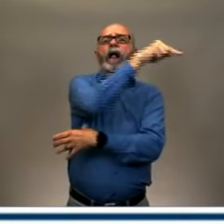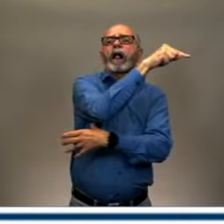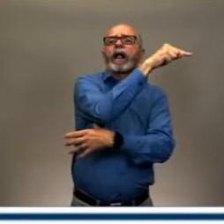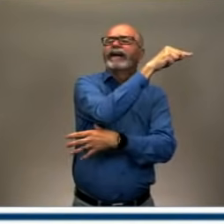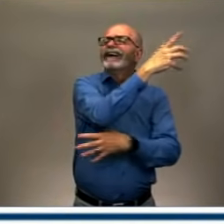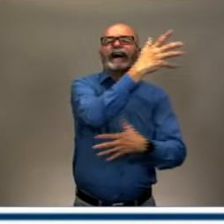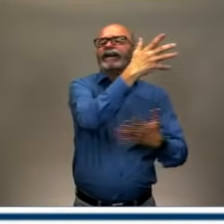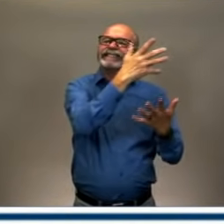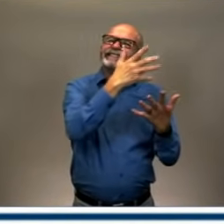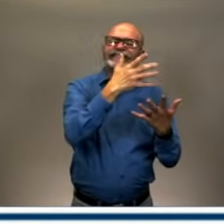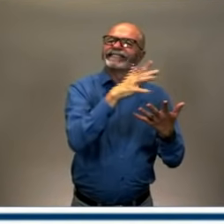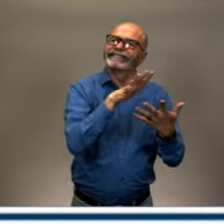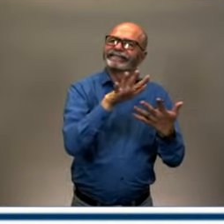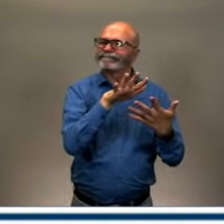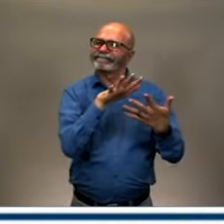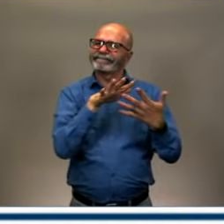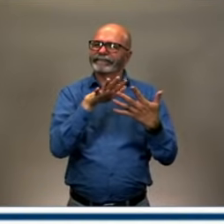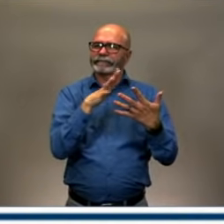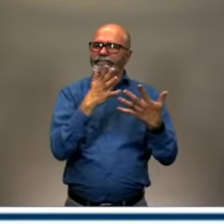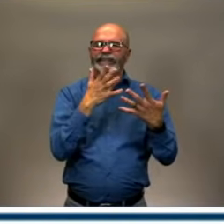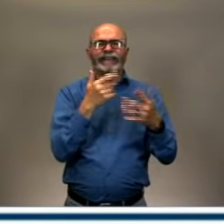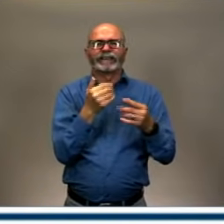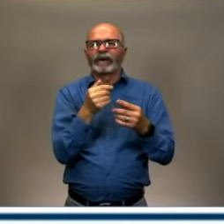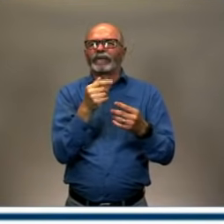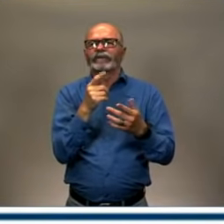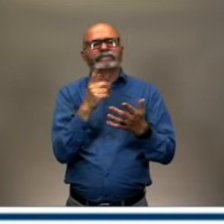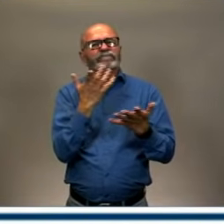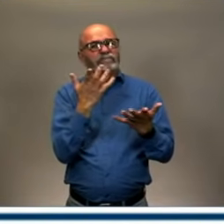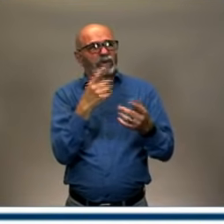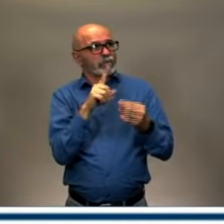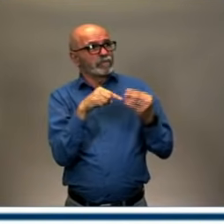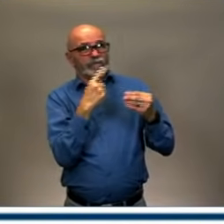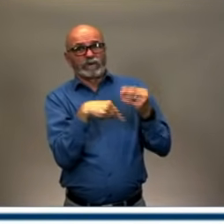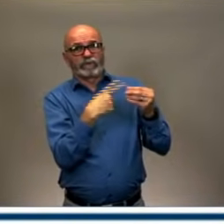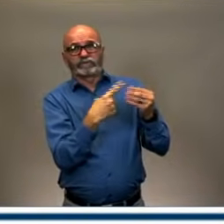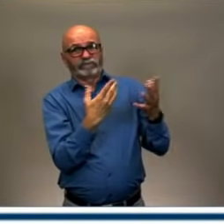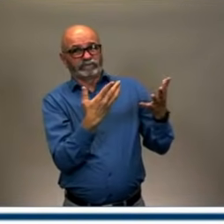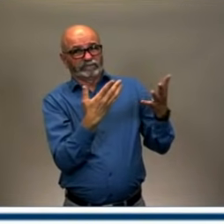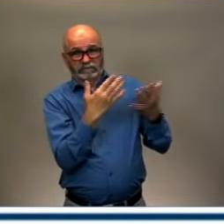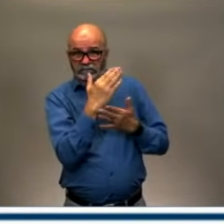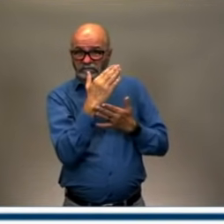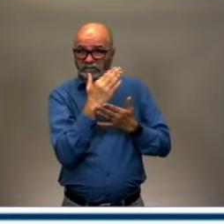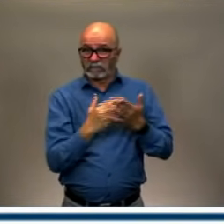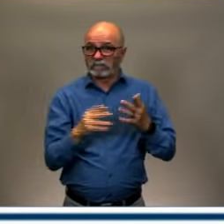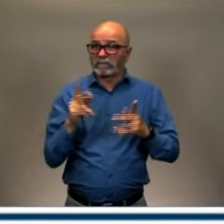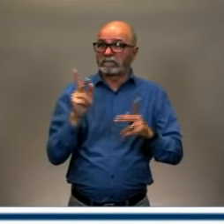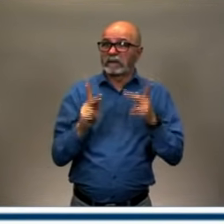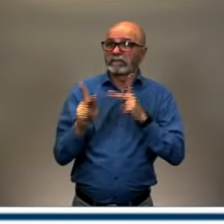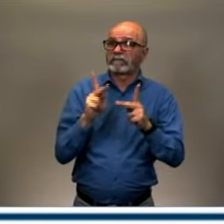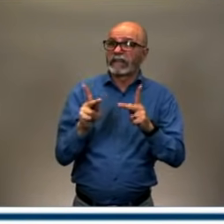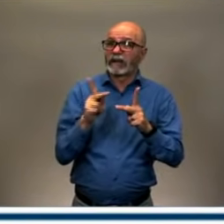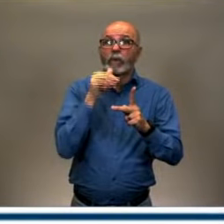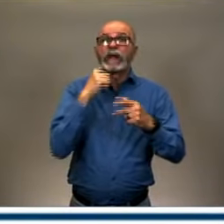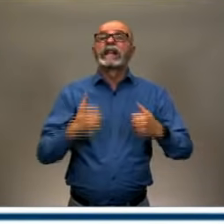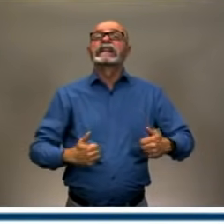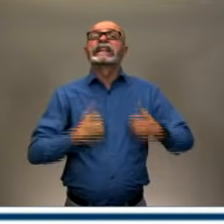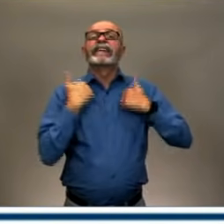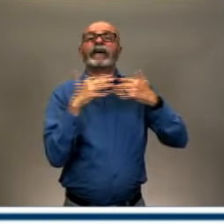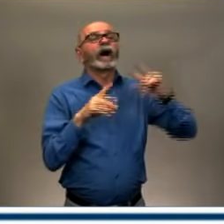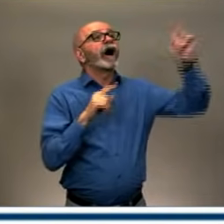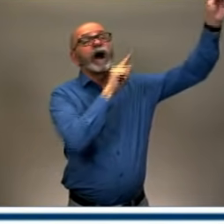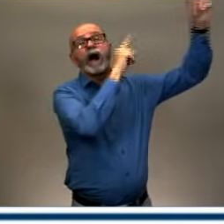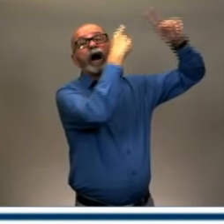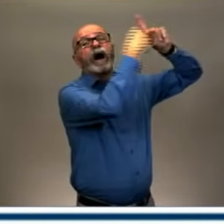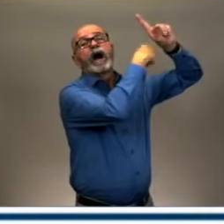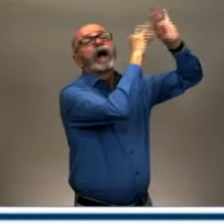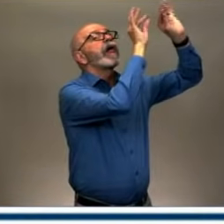question is there the reverse case? Are there people who are residents of other provinces who test positive in Nova